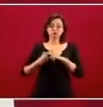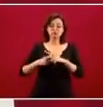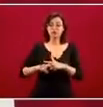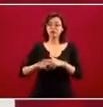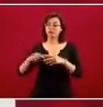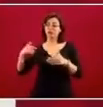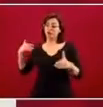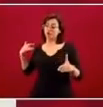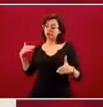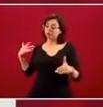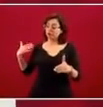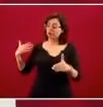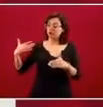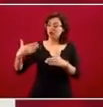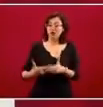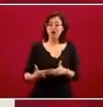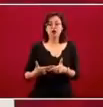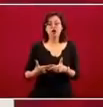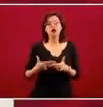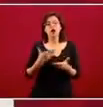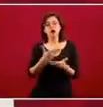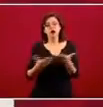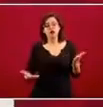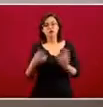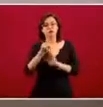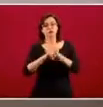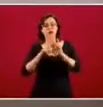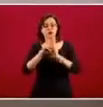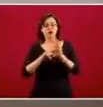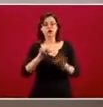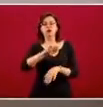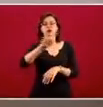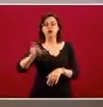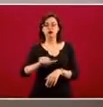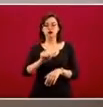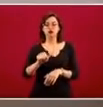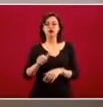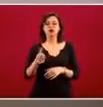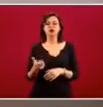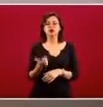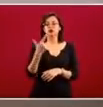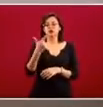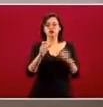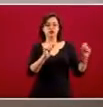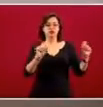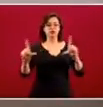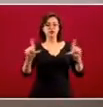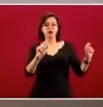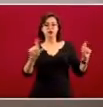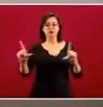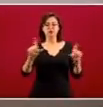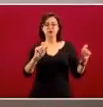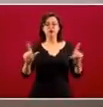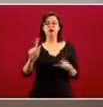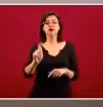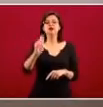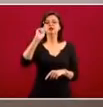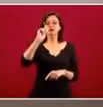and infected cases with COVID-19 to try to